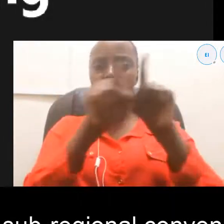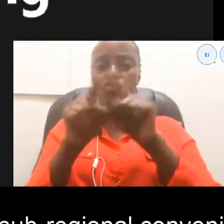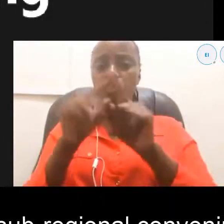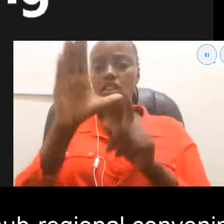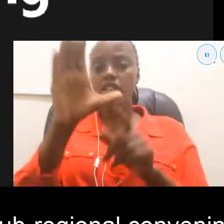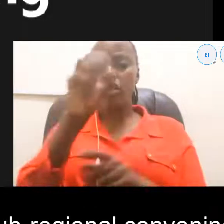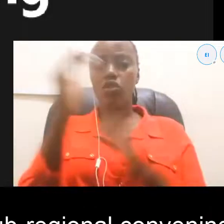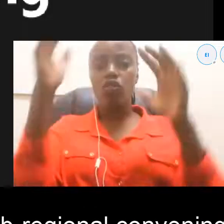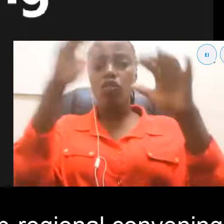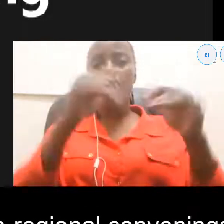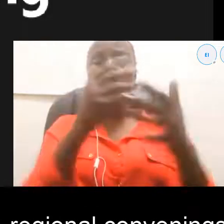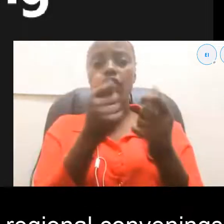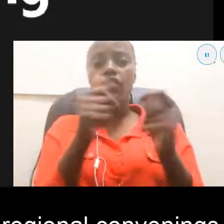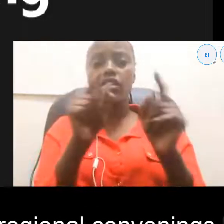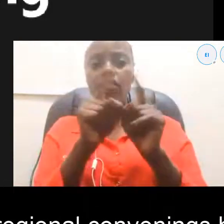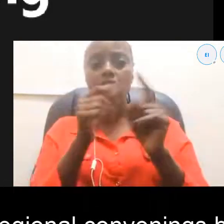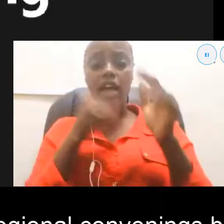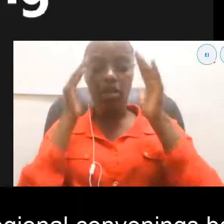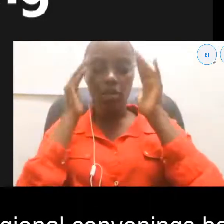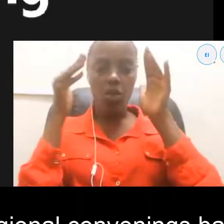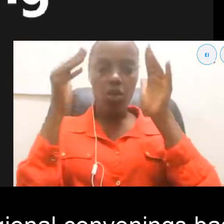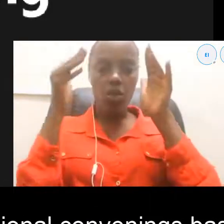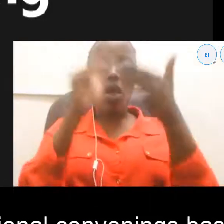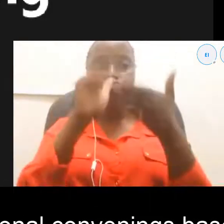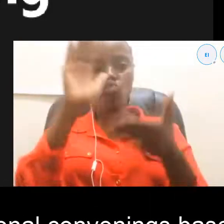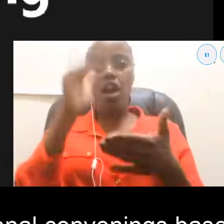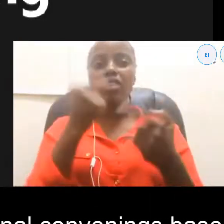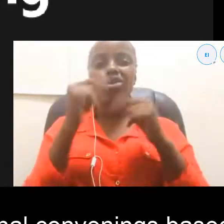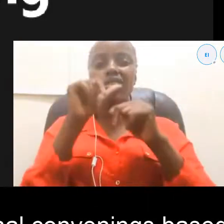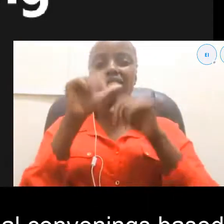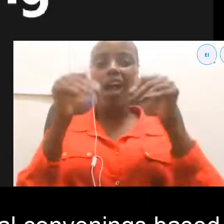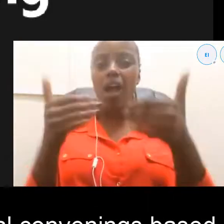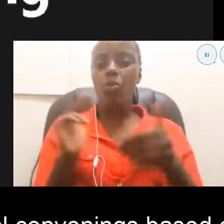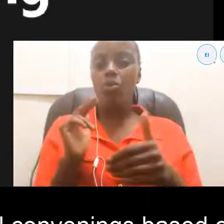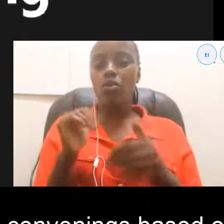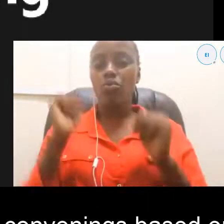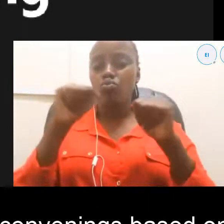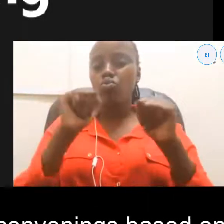have already alluded to that. How do we engage? I